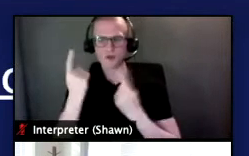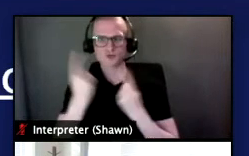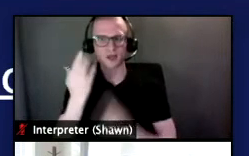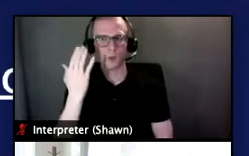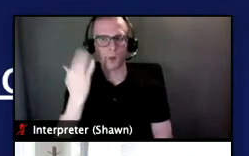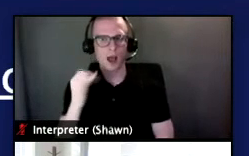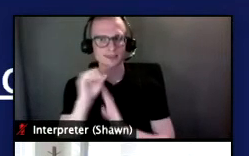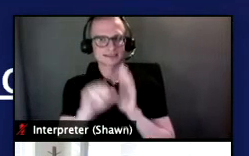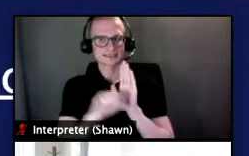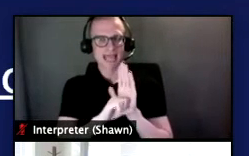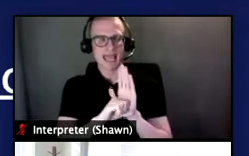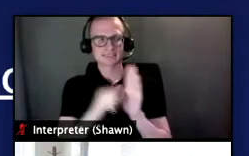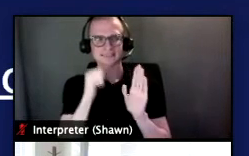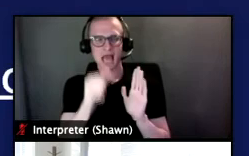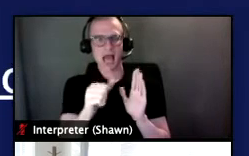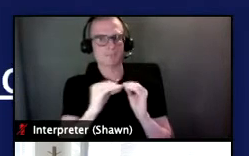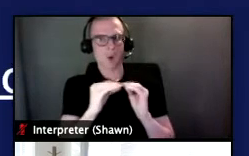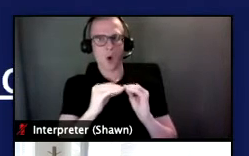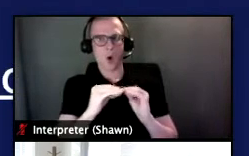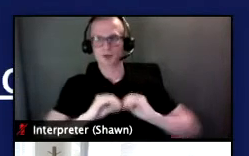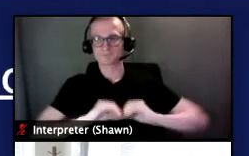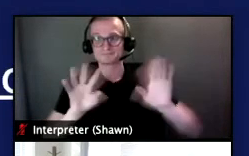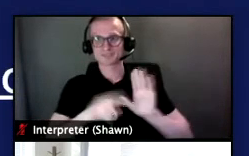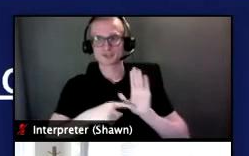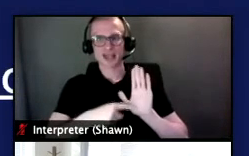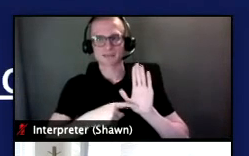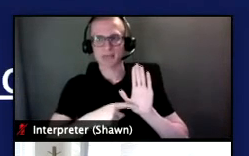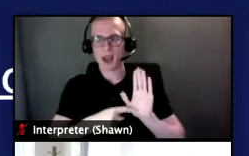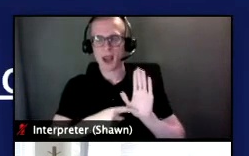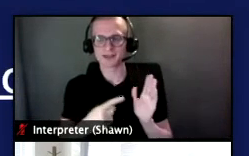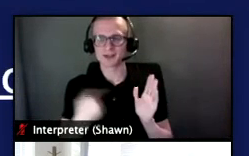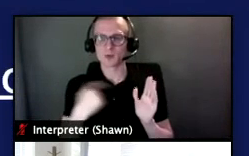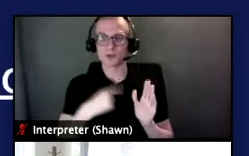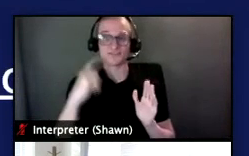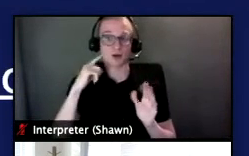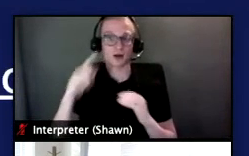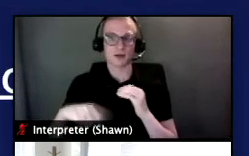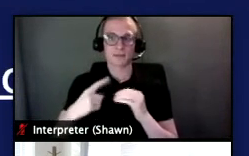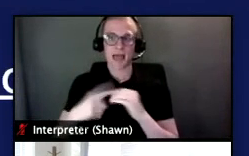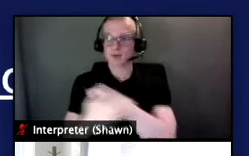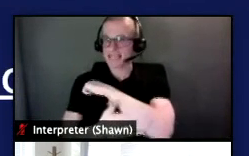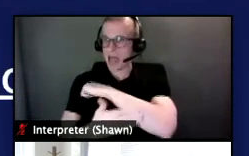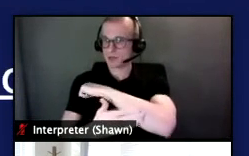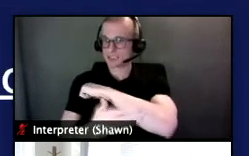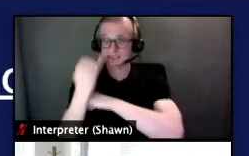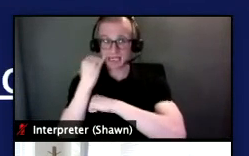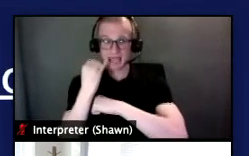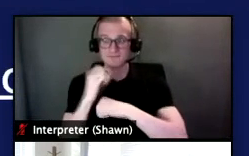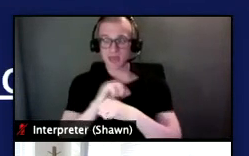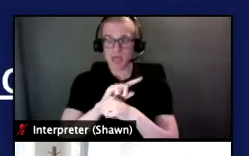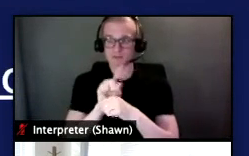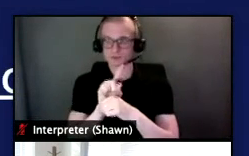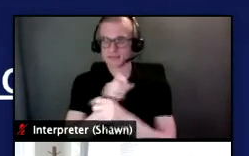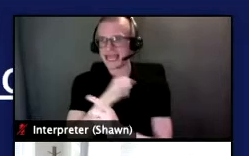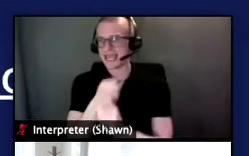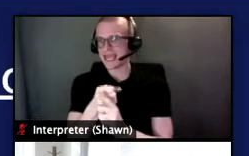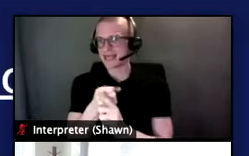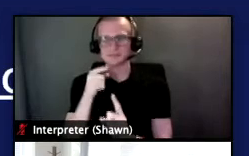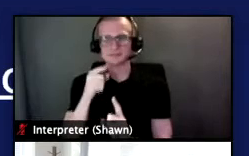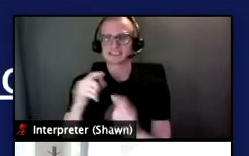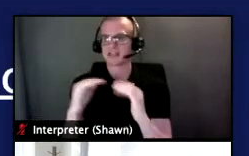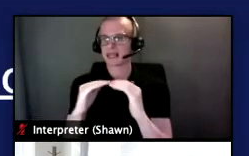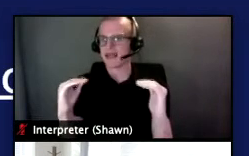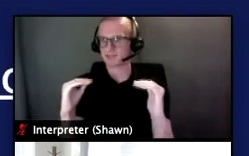we've heard a bit about this process of moving counties. Once a county hits a level or surpasses a level, they're supposed to